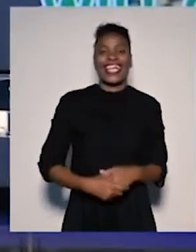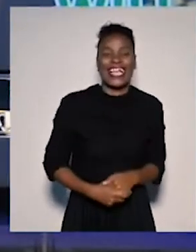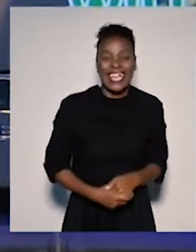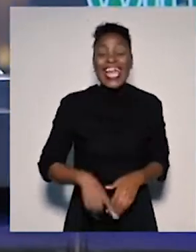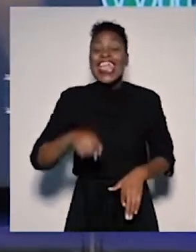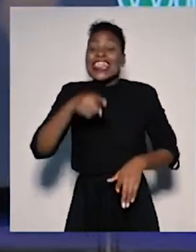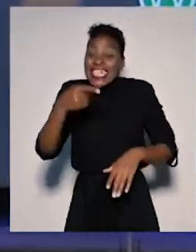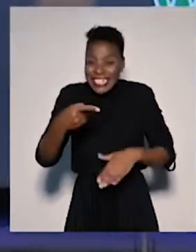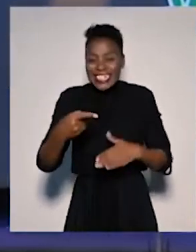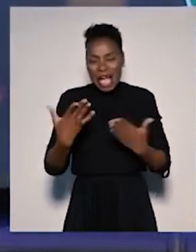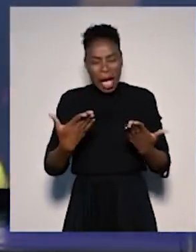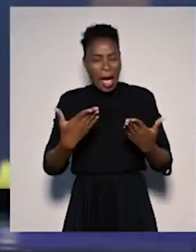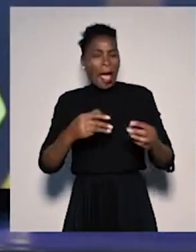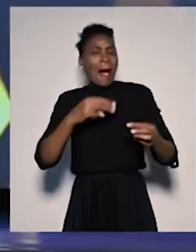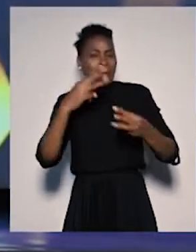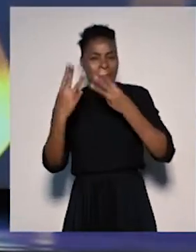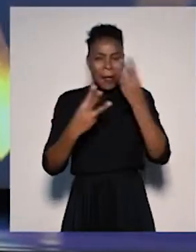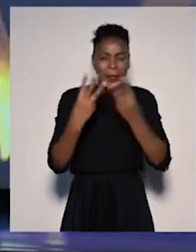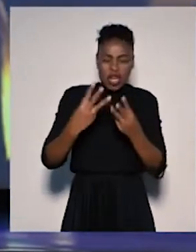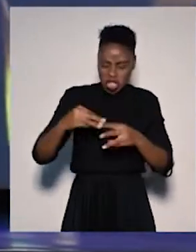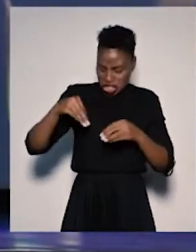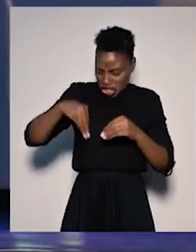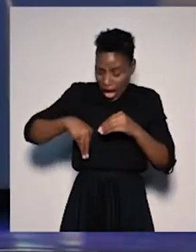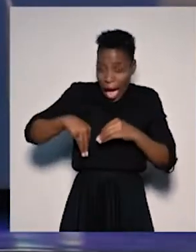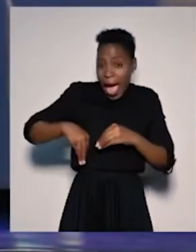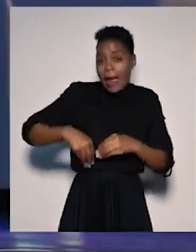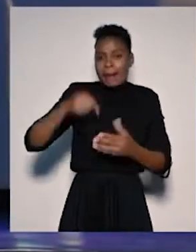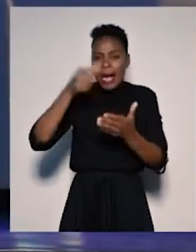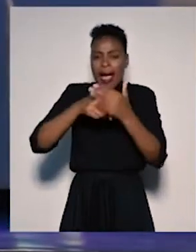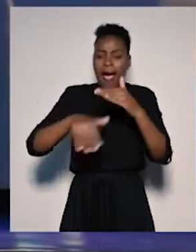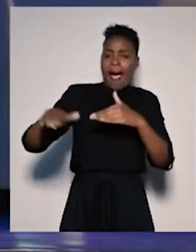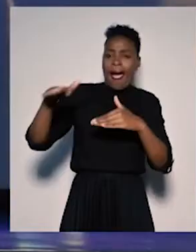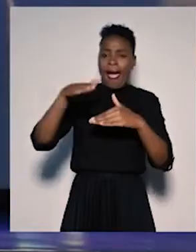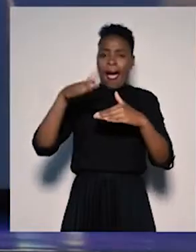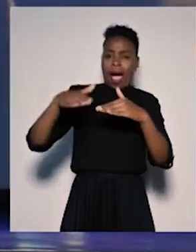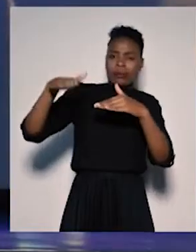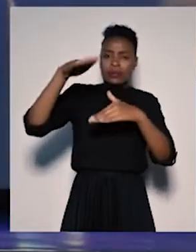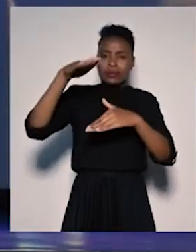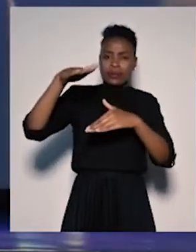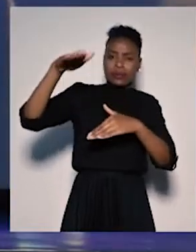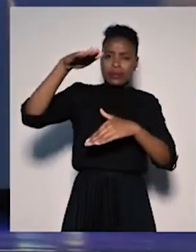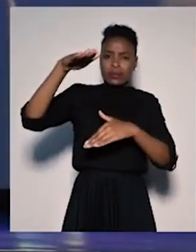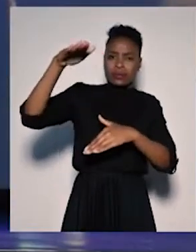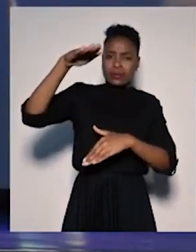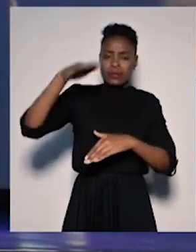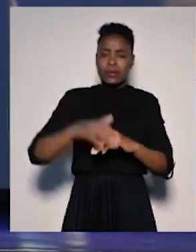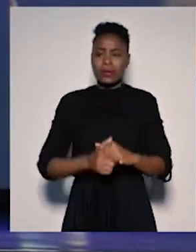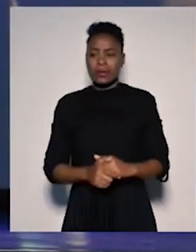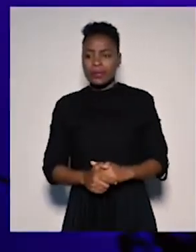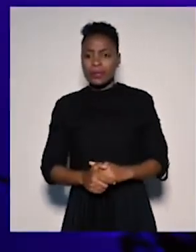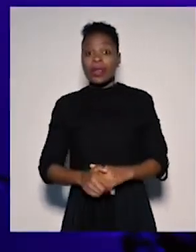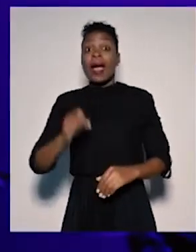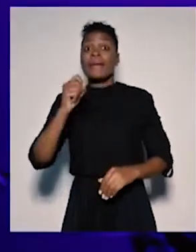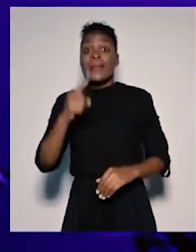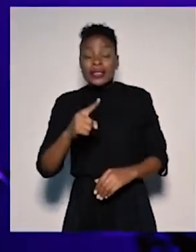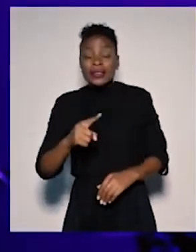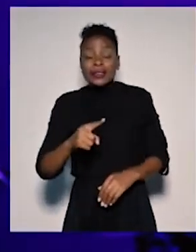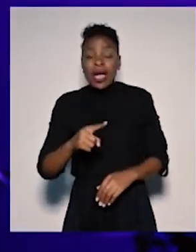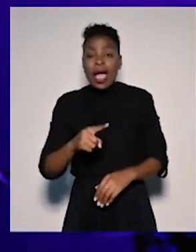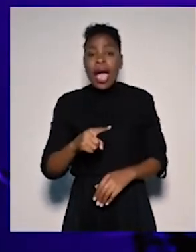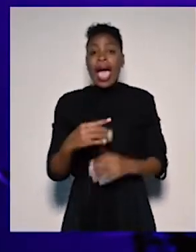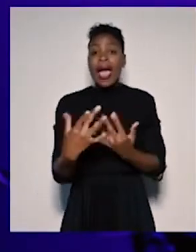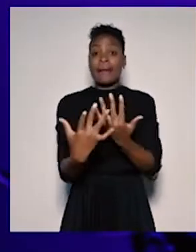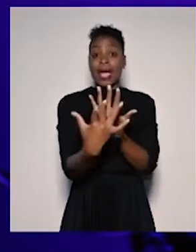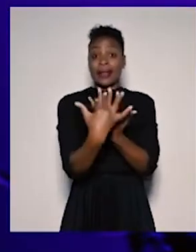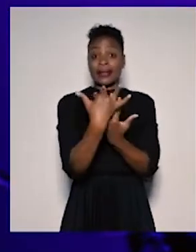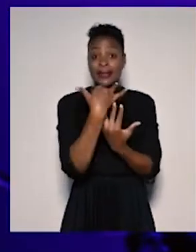That might be good when people want to just earn money, go higher, wah, it's all right. But if you want to have impact,